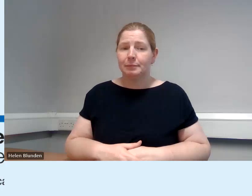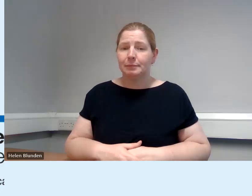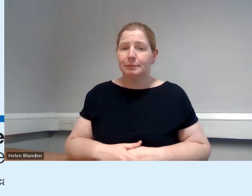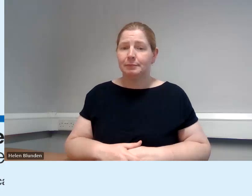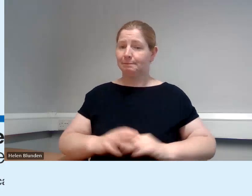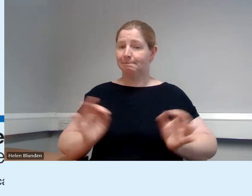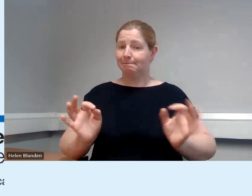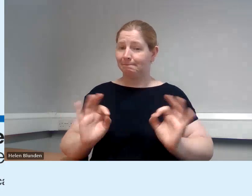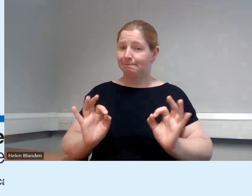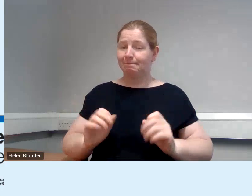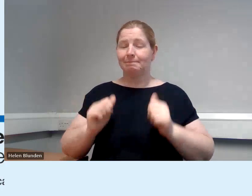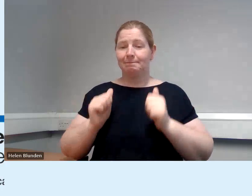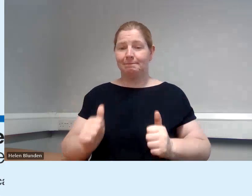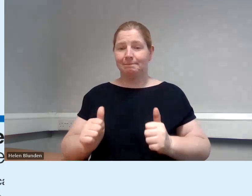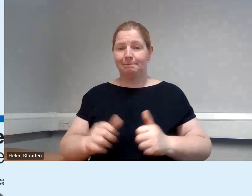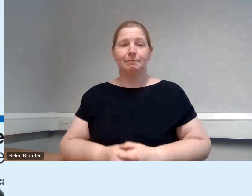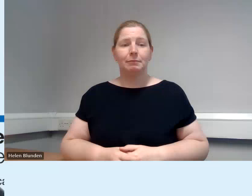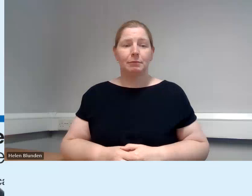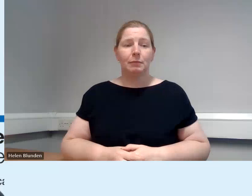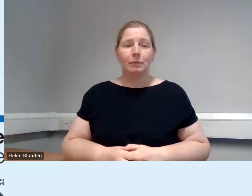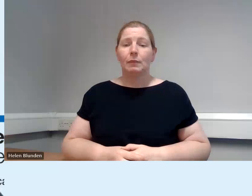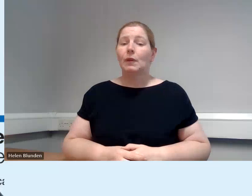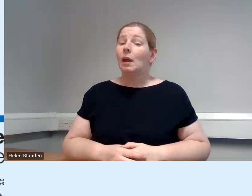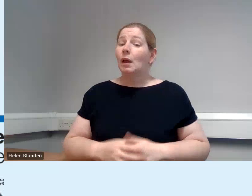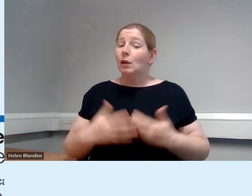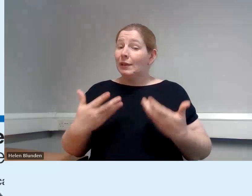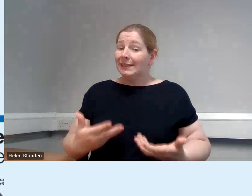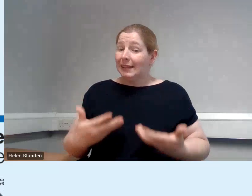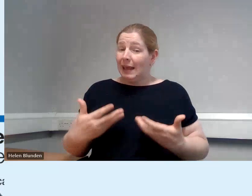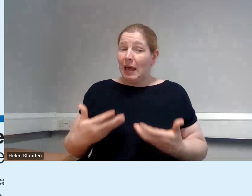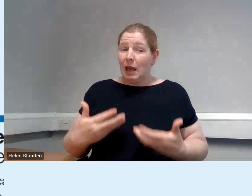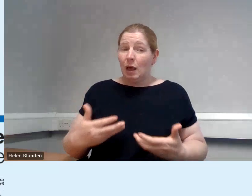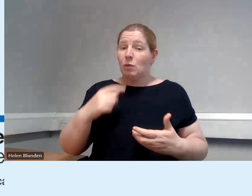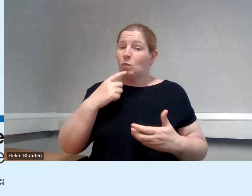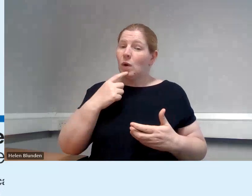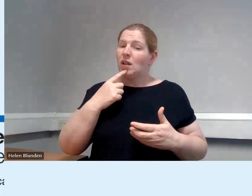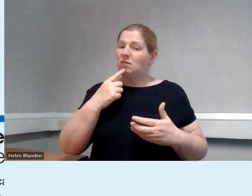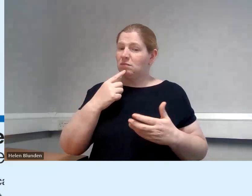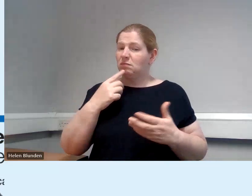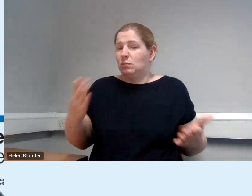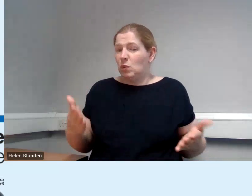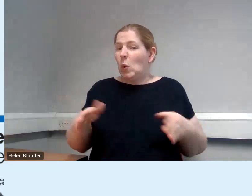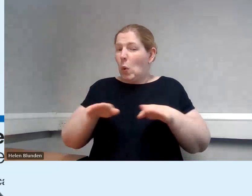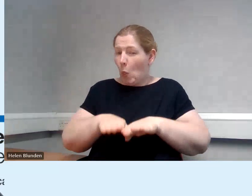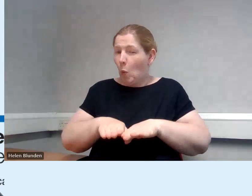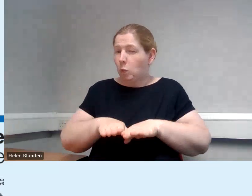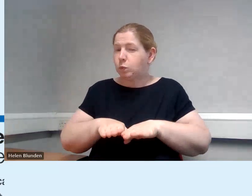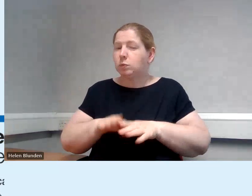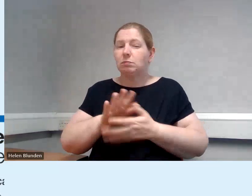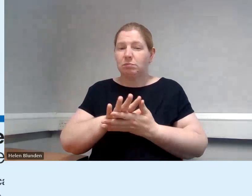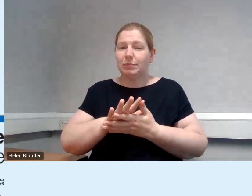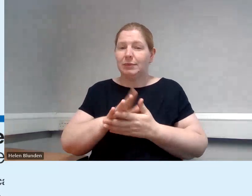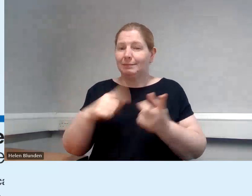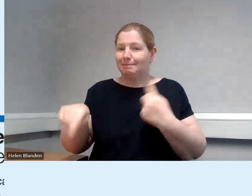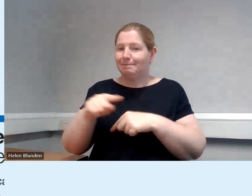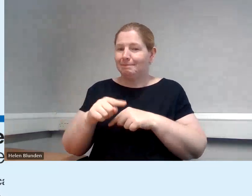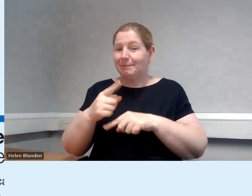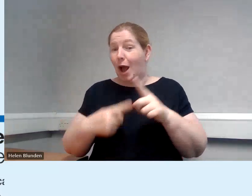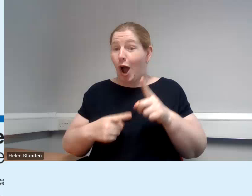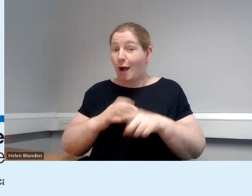Okay, that's excellent. What we're going to do then is we're going to bring this session to a close, so everybody gets half an hour of their